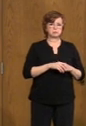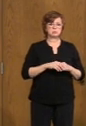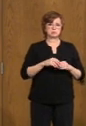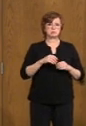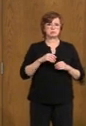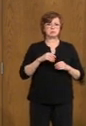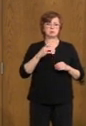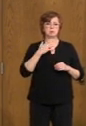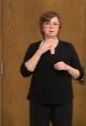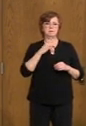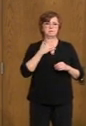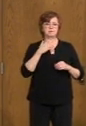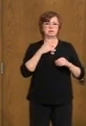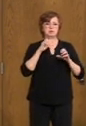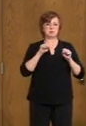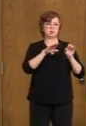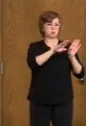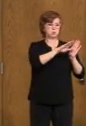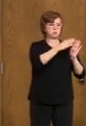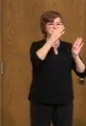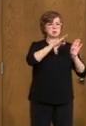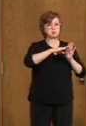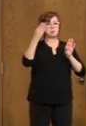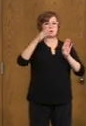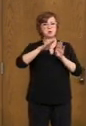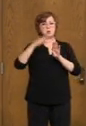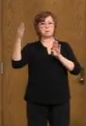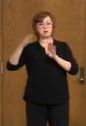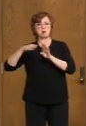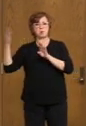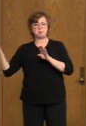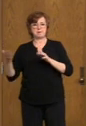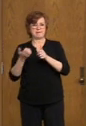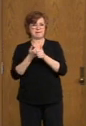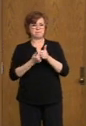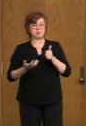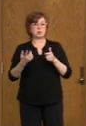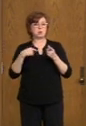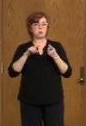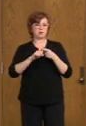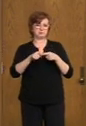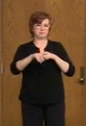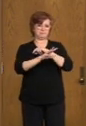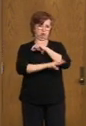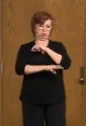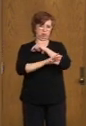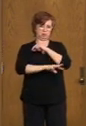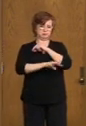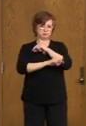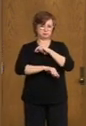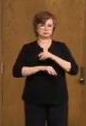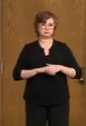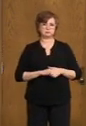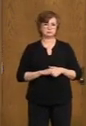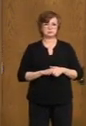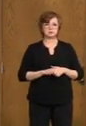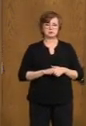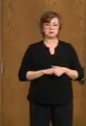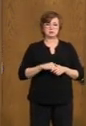face by fall. But I think right now we really have to, even after getting vaccinated, we do have to comply